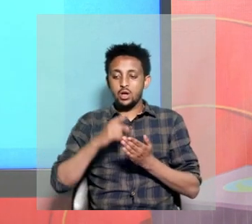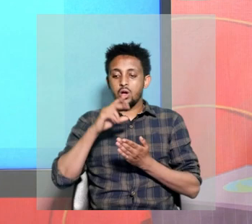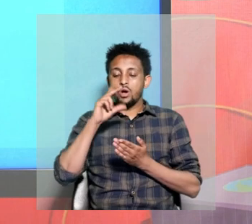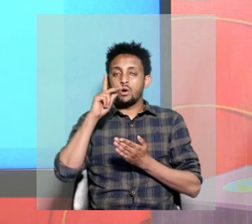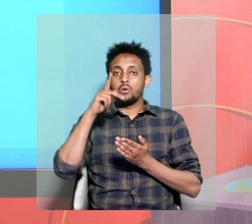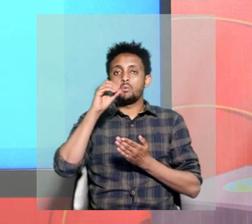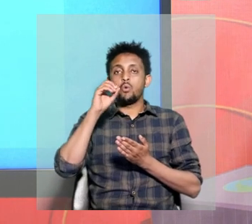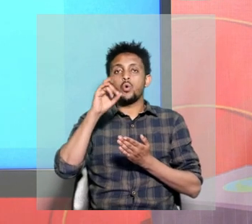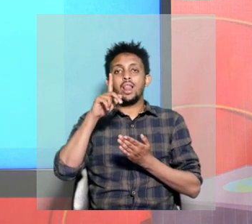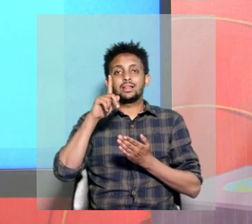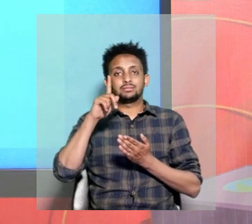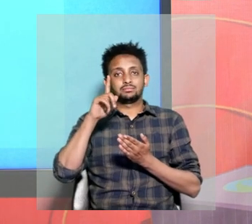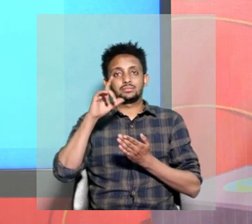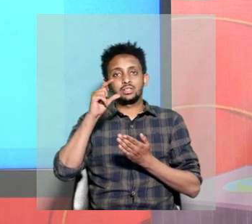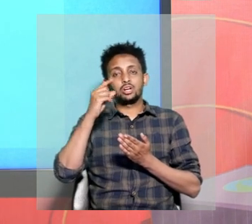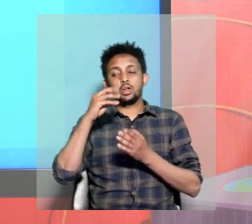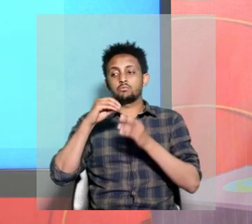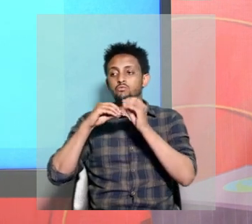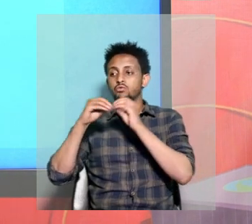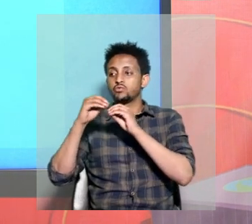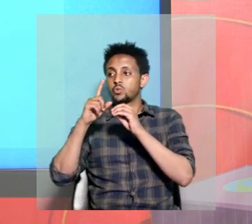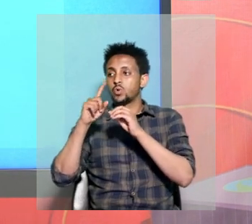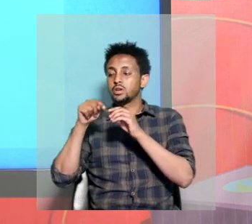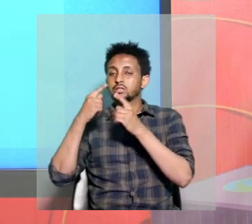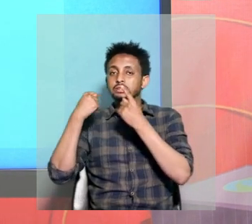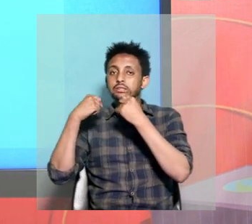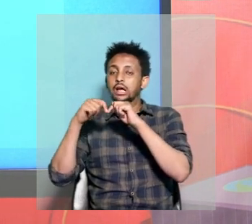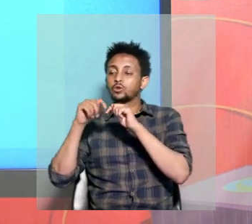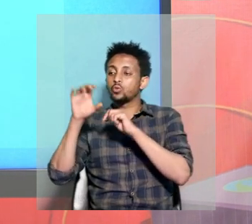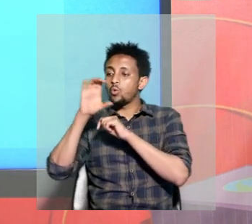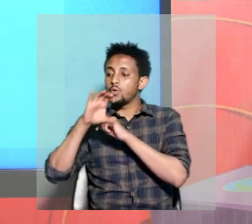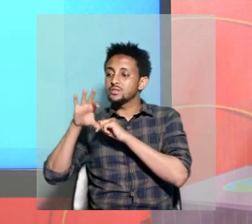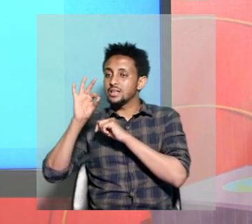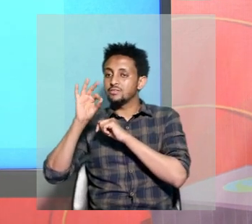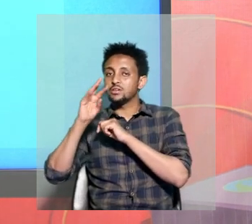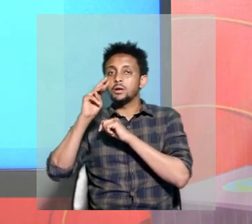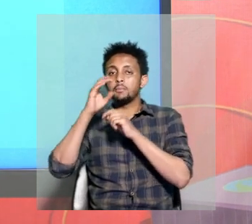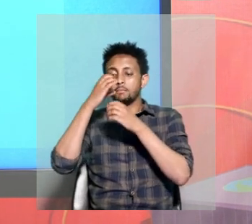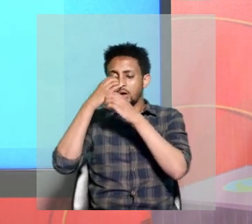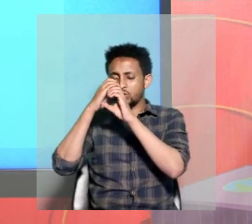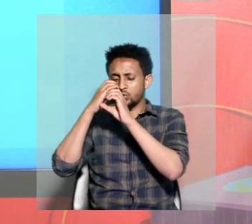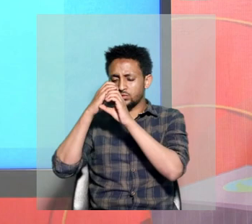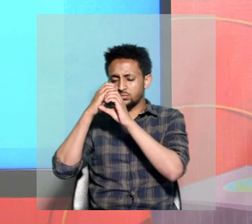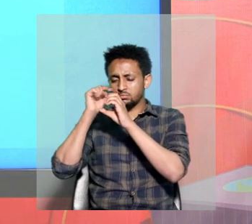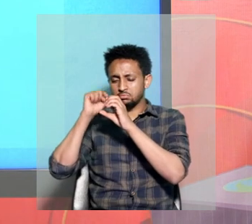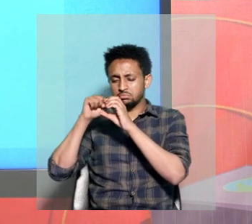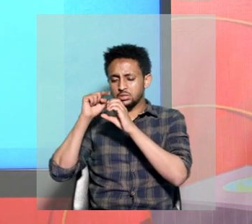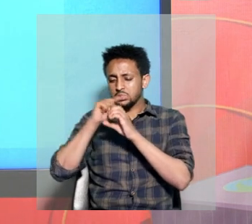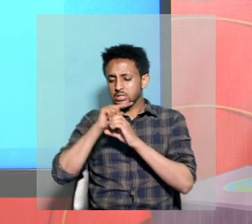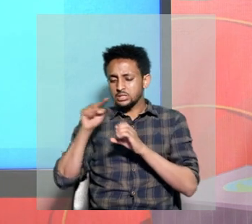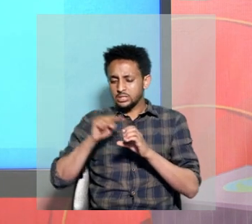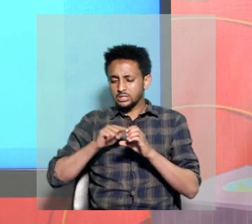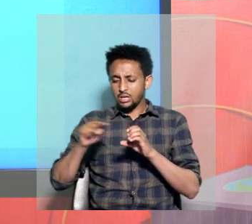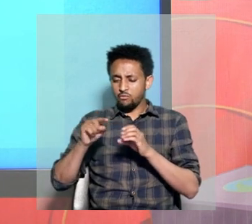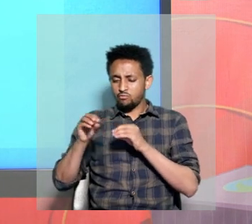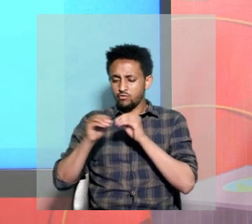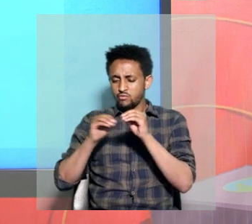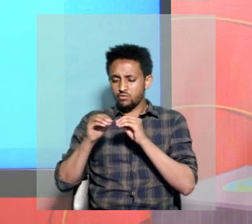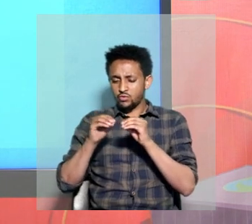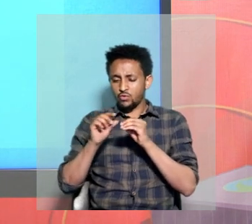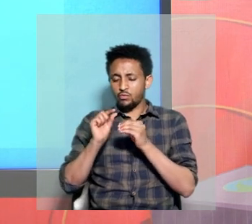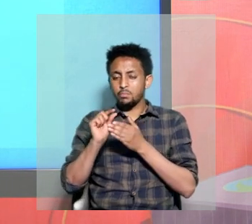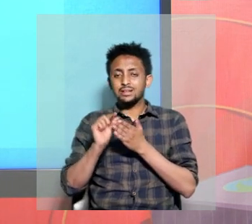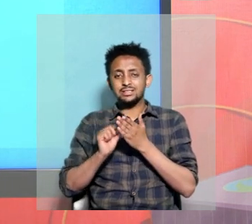grain juggles or a pollen grain moves. When he was trying to observe through a microscope, there was a zigzag movement of